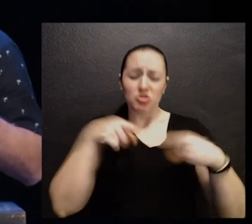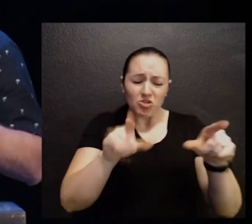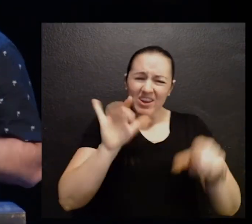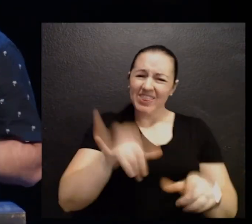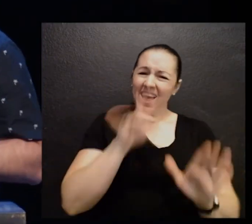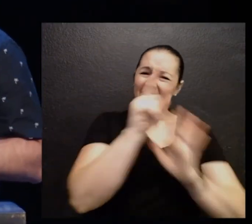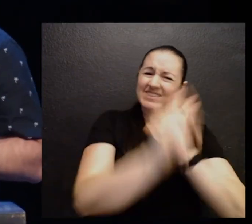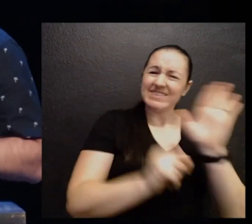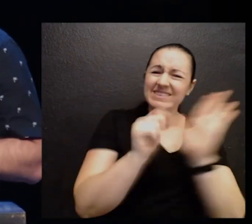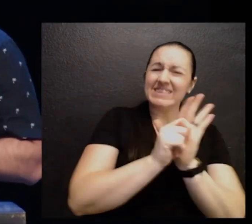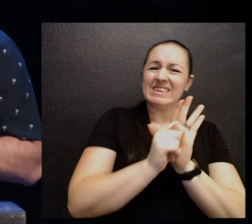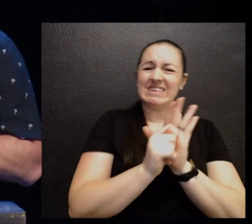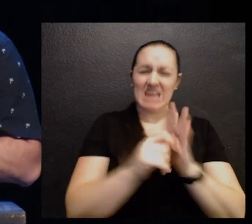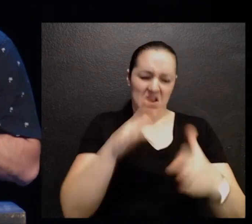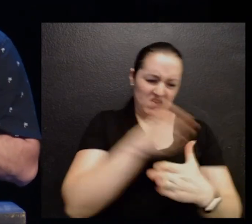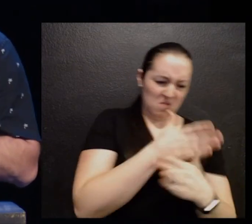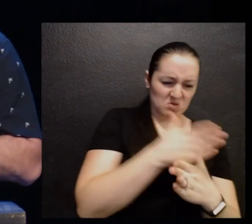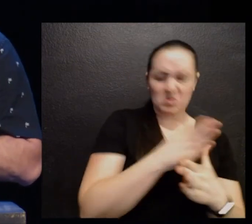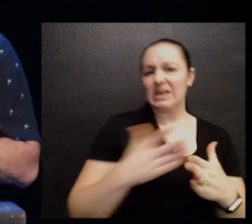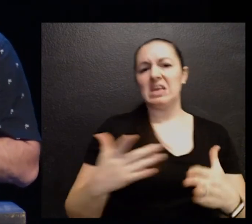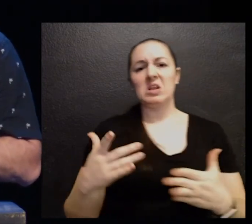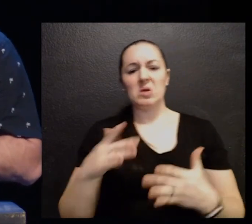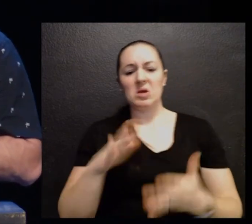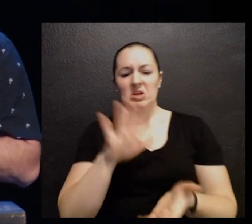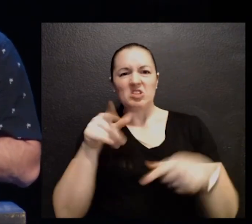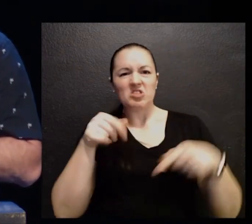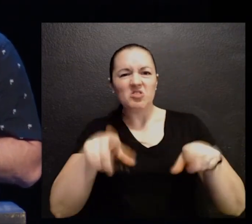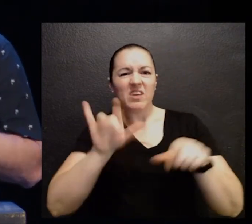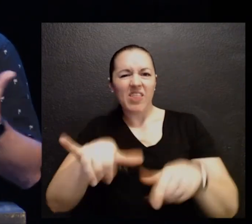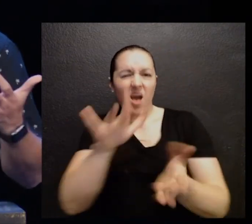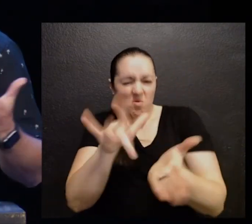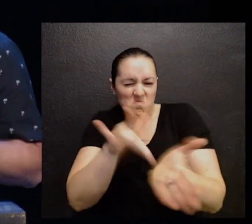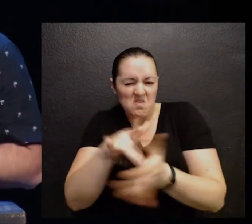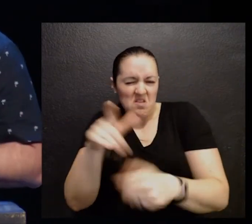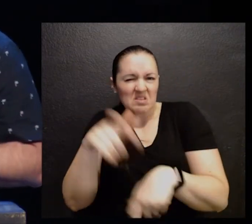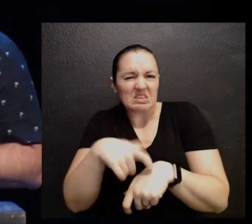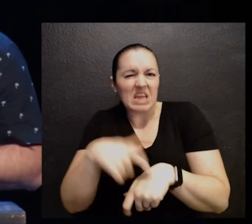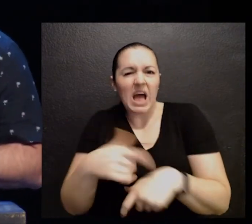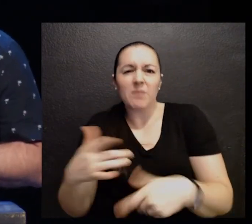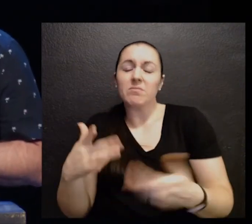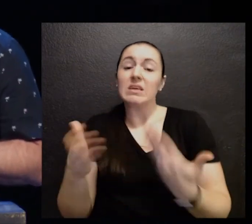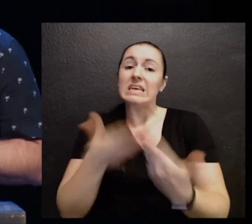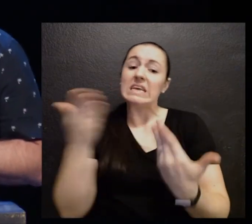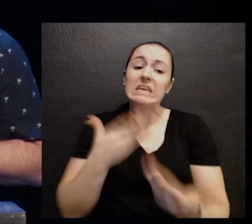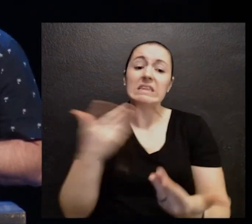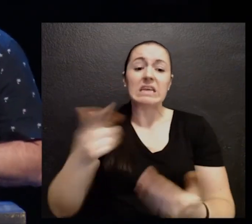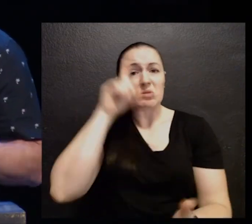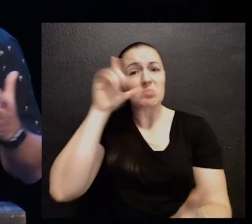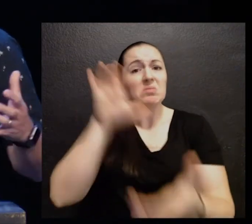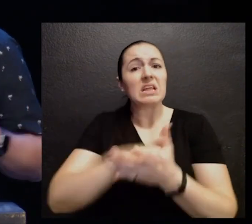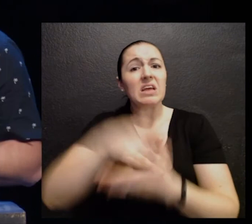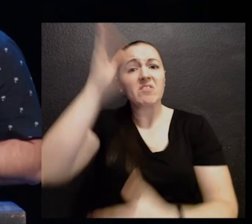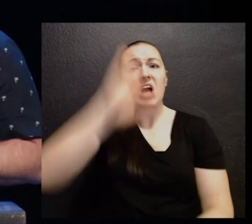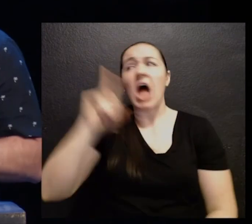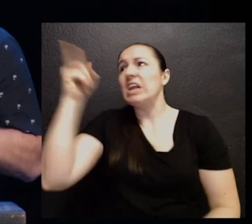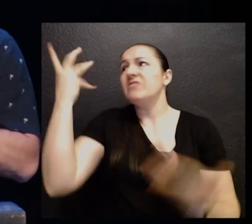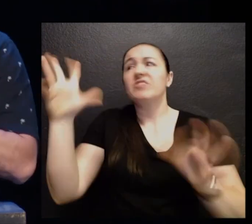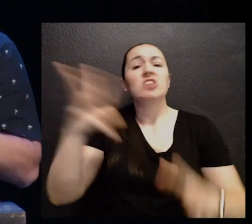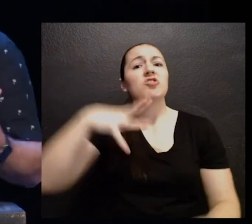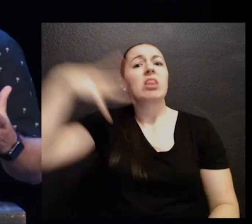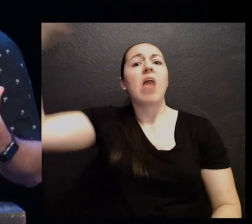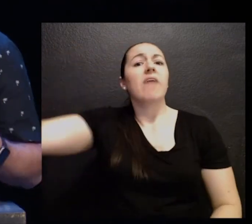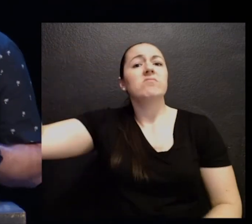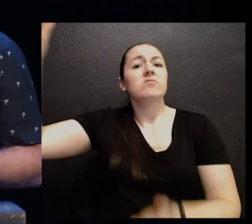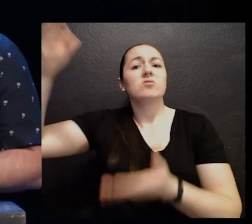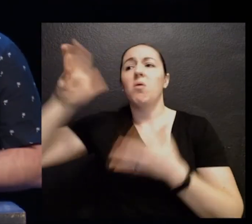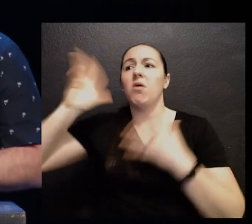in the messy middle, it's easy to believe that God has left, that he's abandoned us, or at the